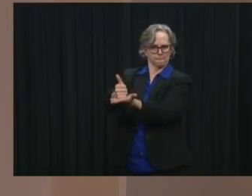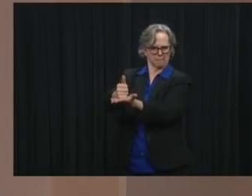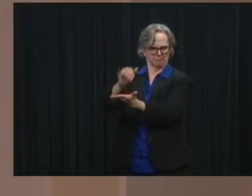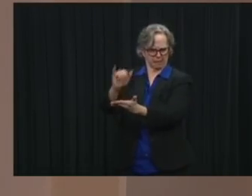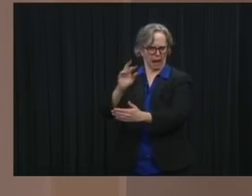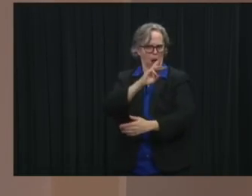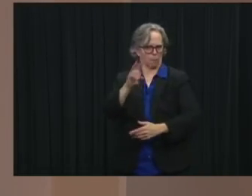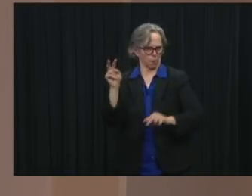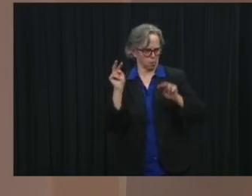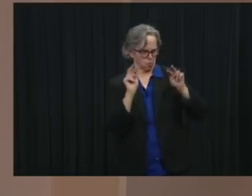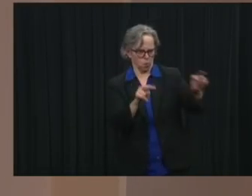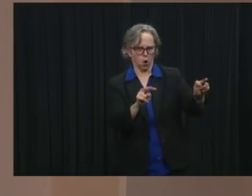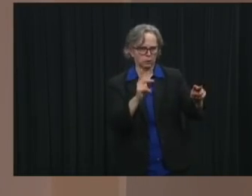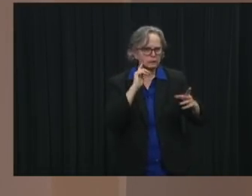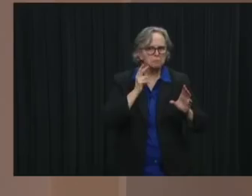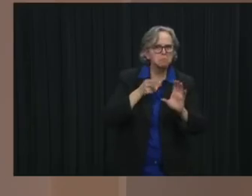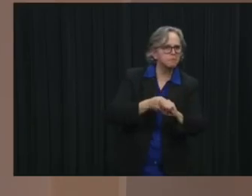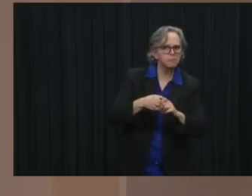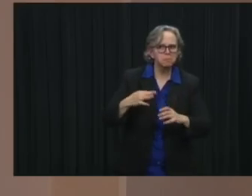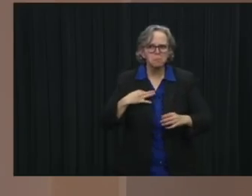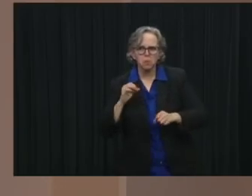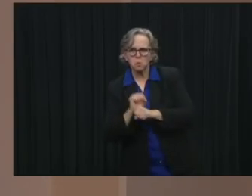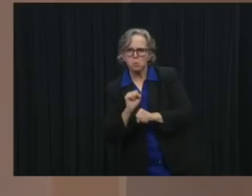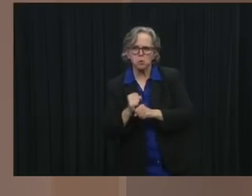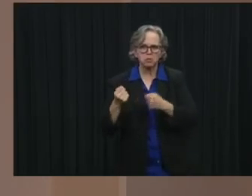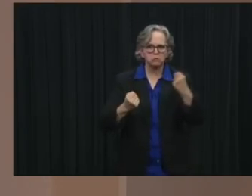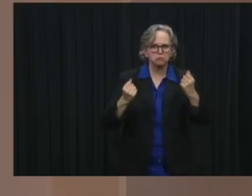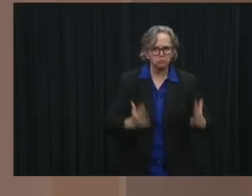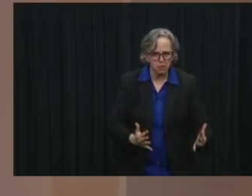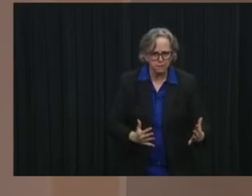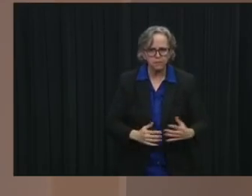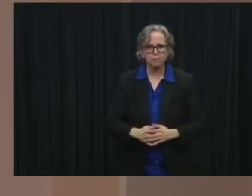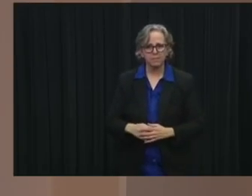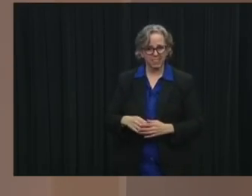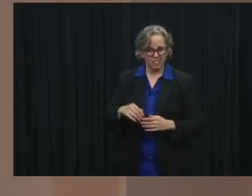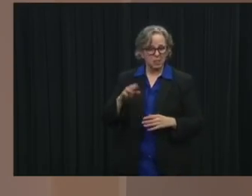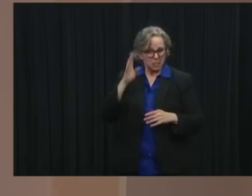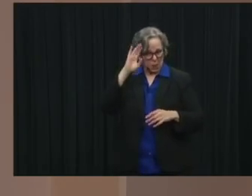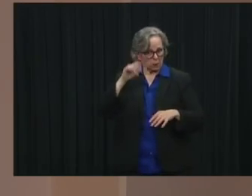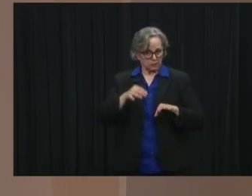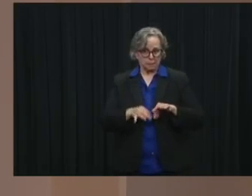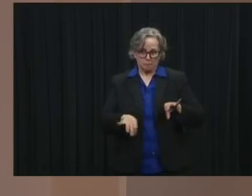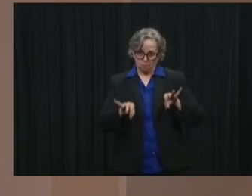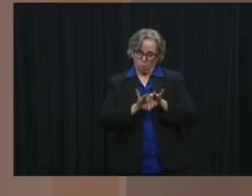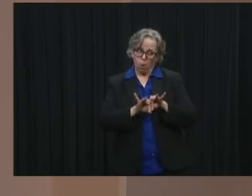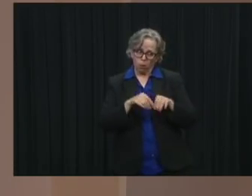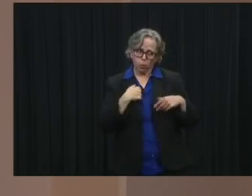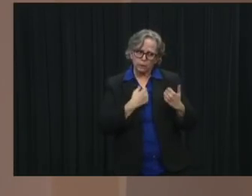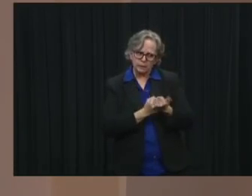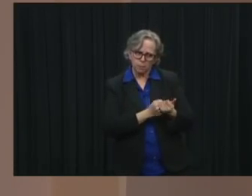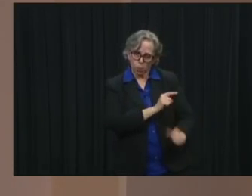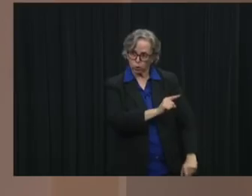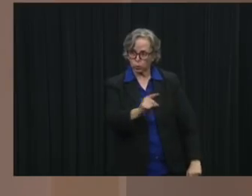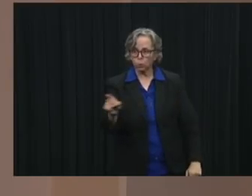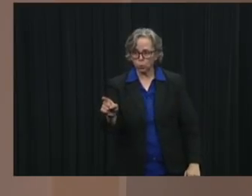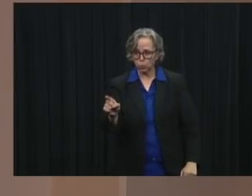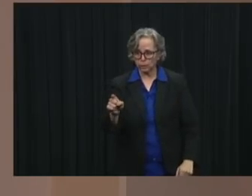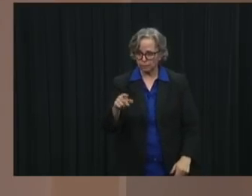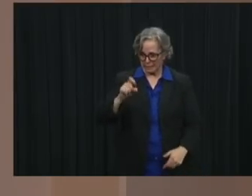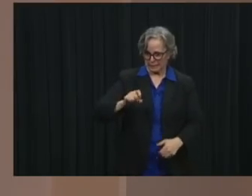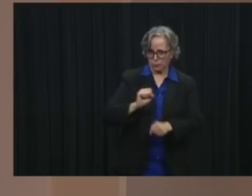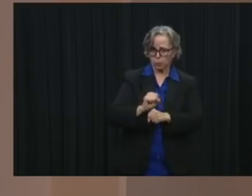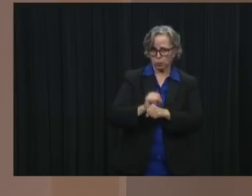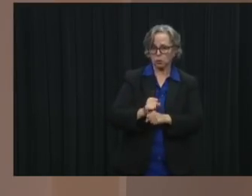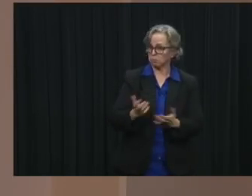they got that done, and we're there with you on this. Also adding for utility assistance,